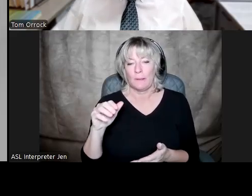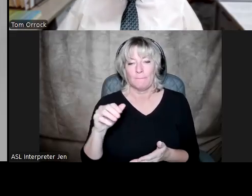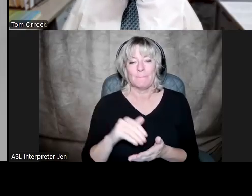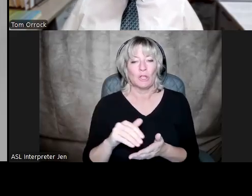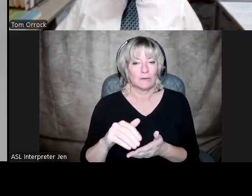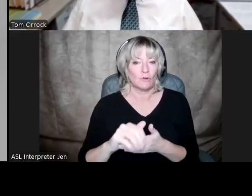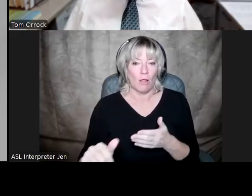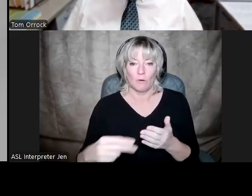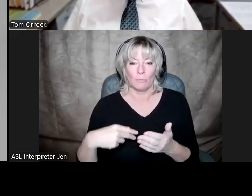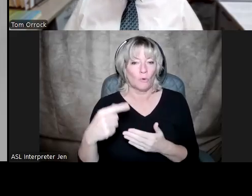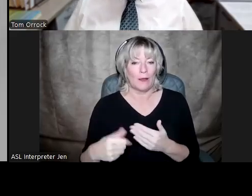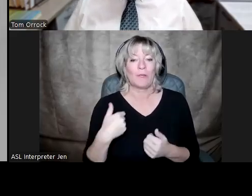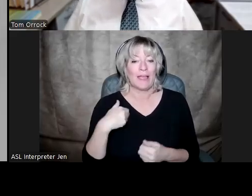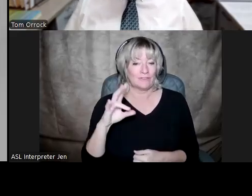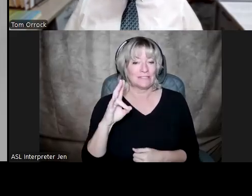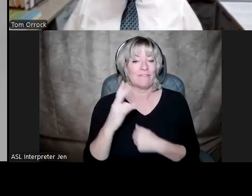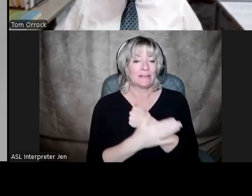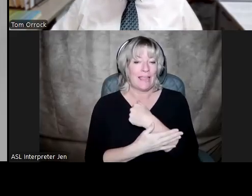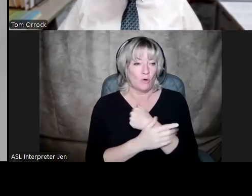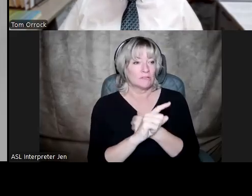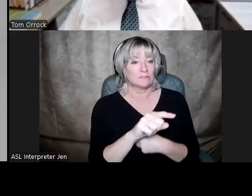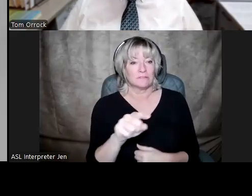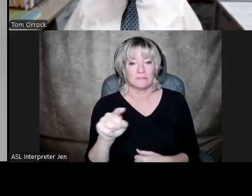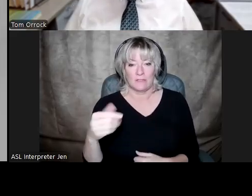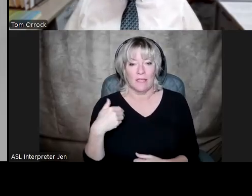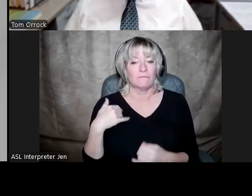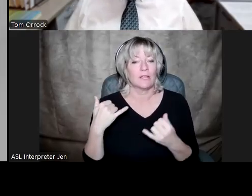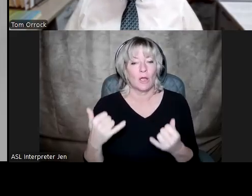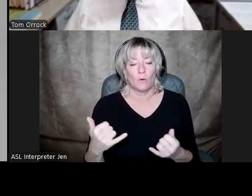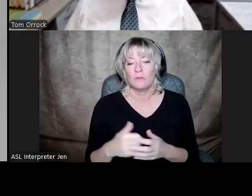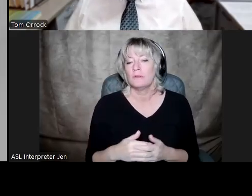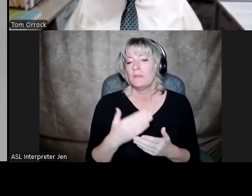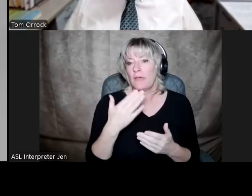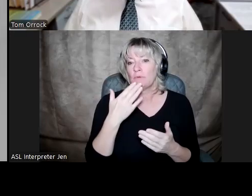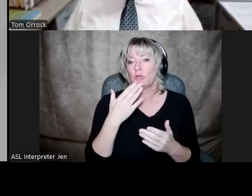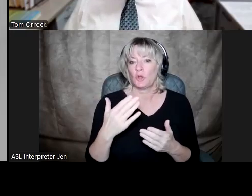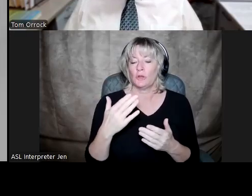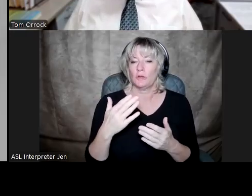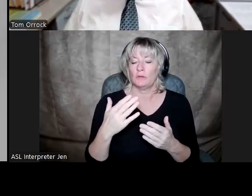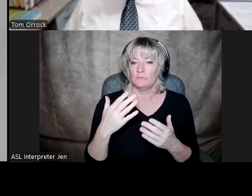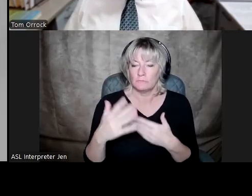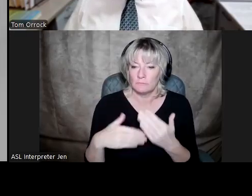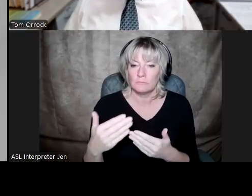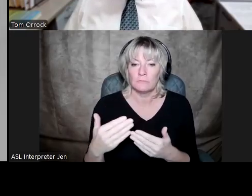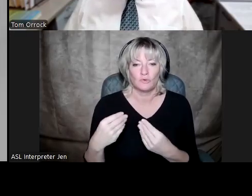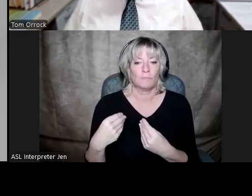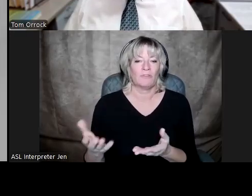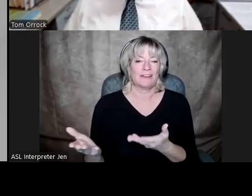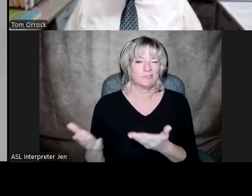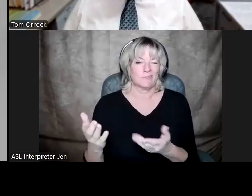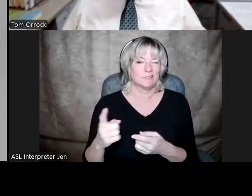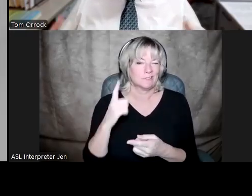So that was a nice little shift toward getting services to students. Just want to talk a little bit